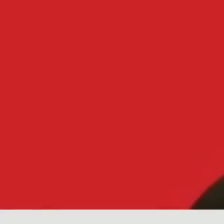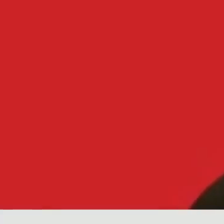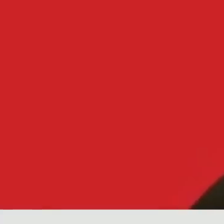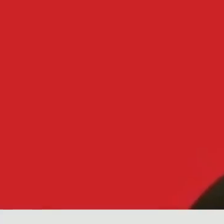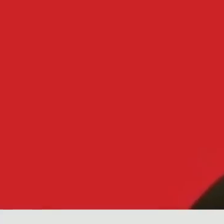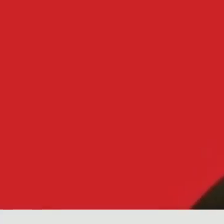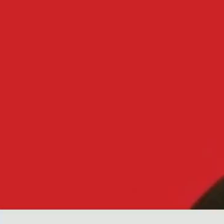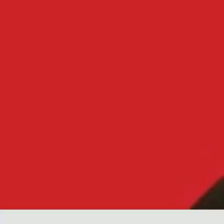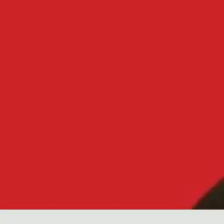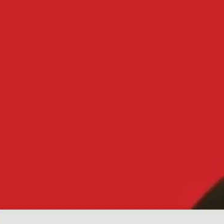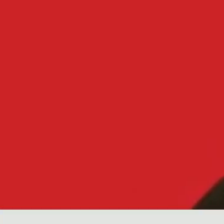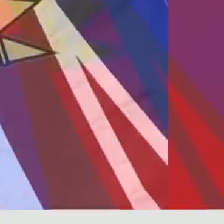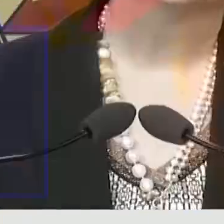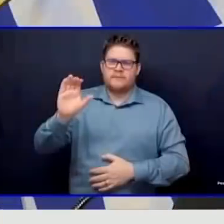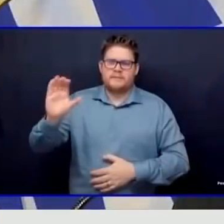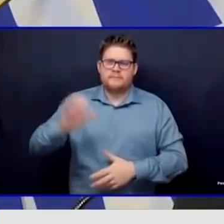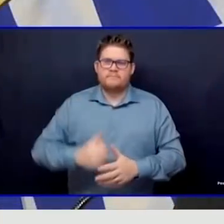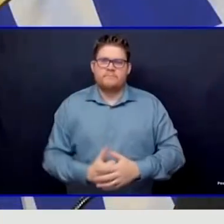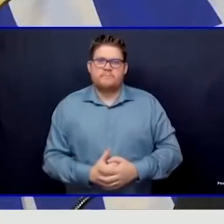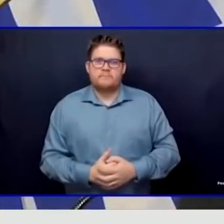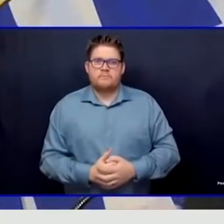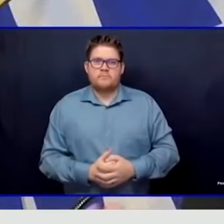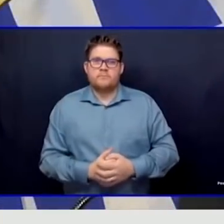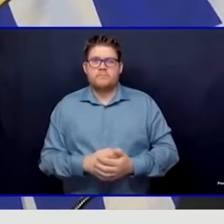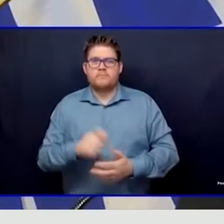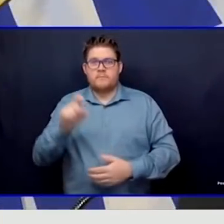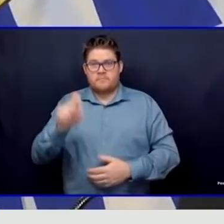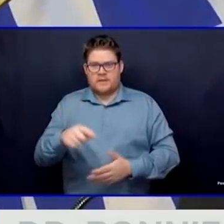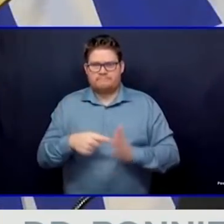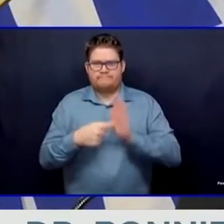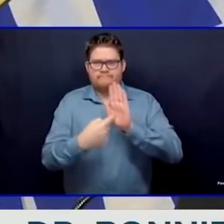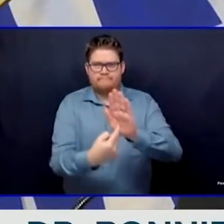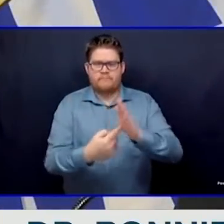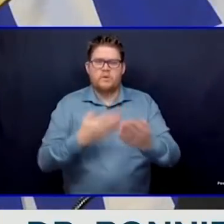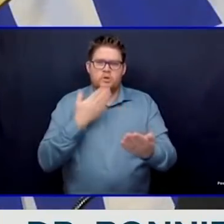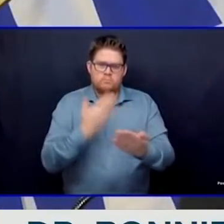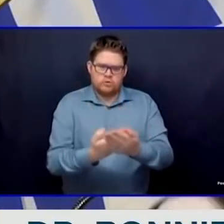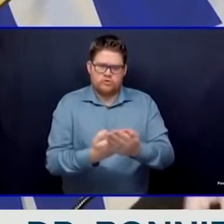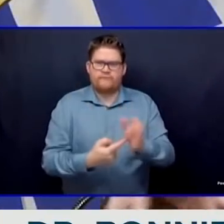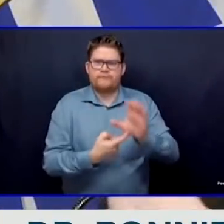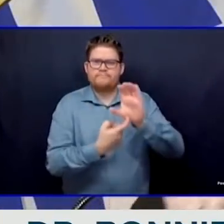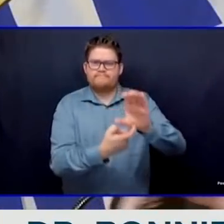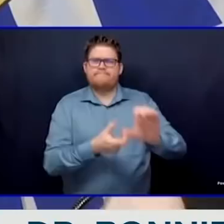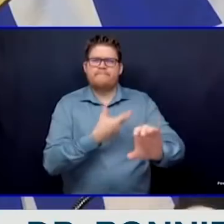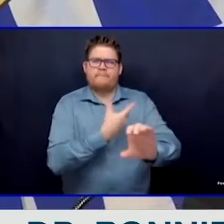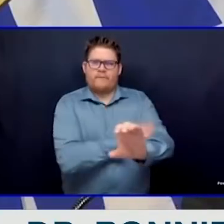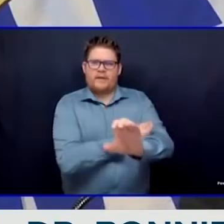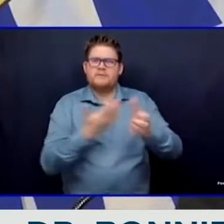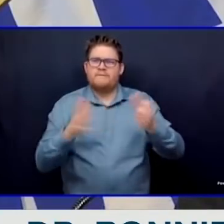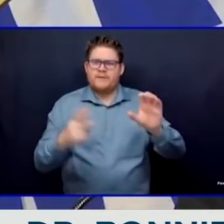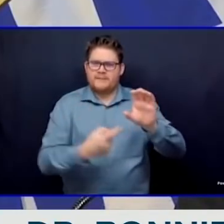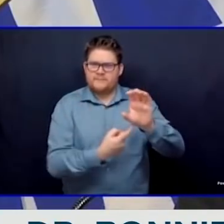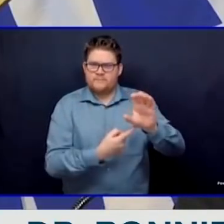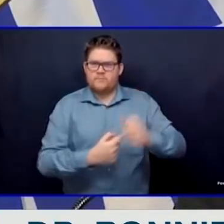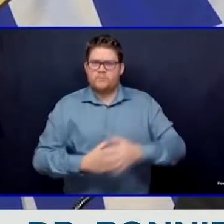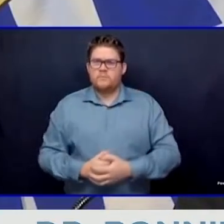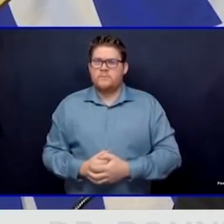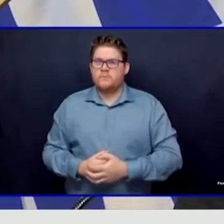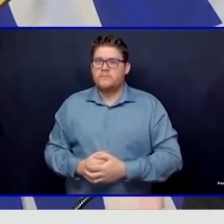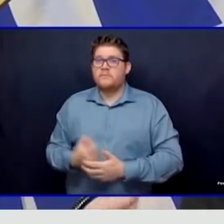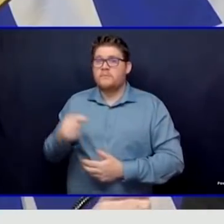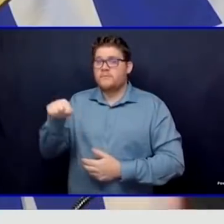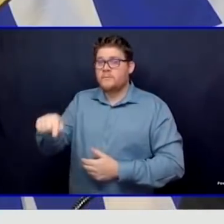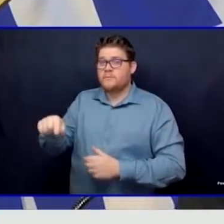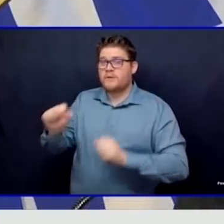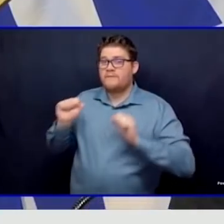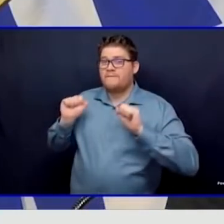is operationally reasonable? We have limits that include a minimum of 7 meters square for every individual